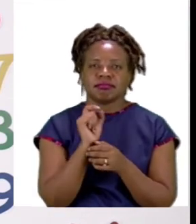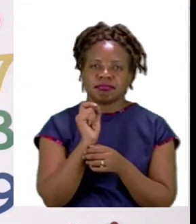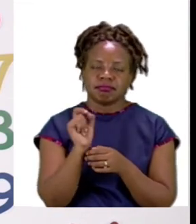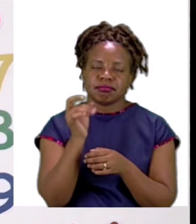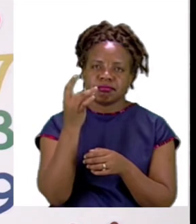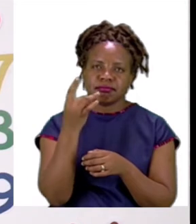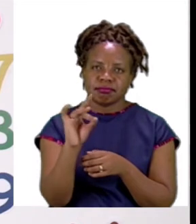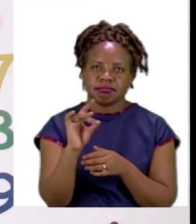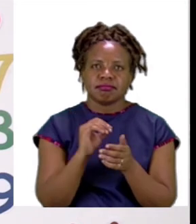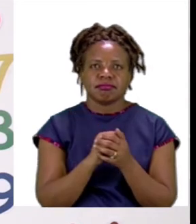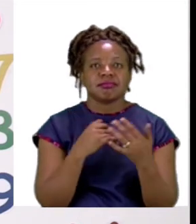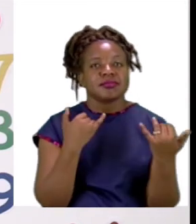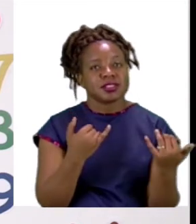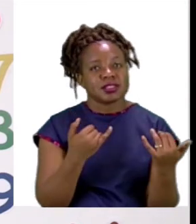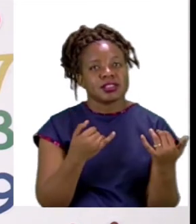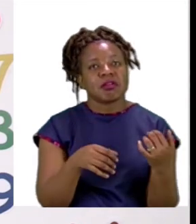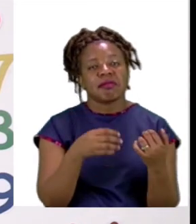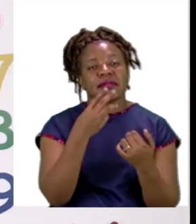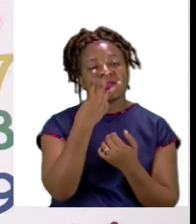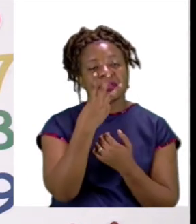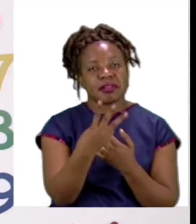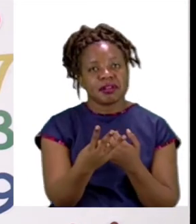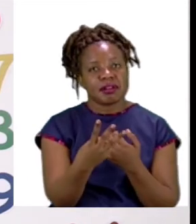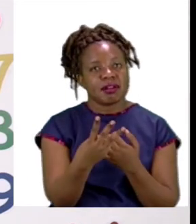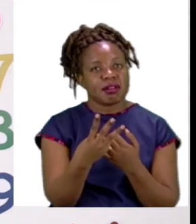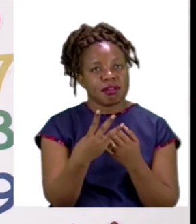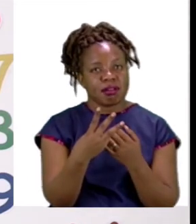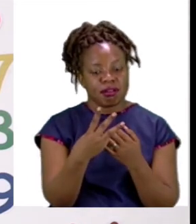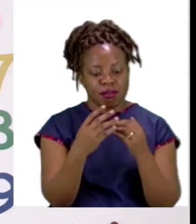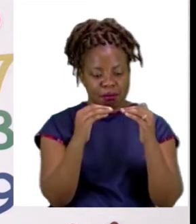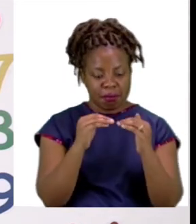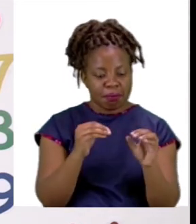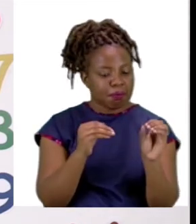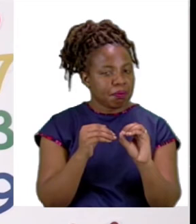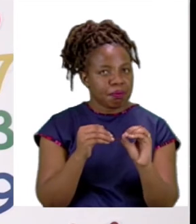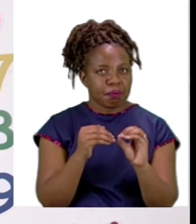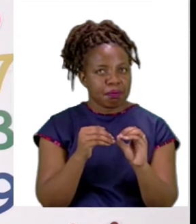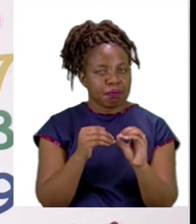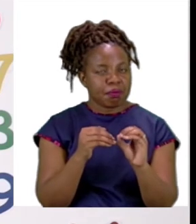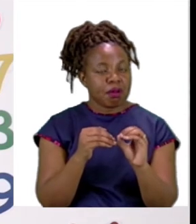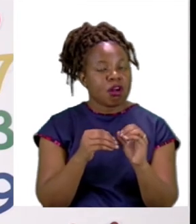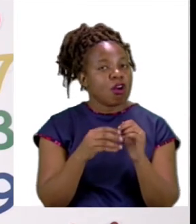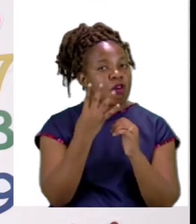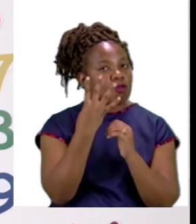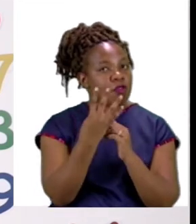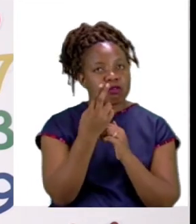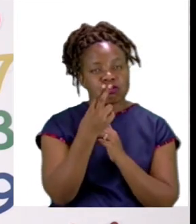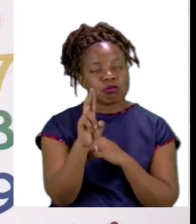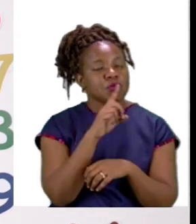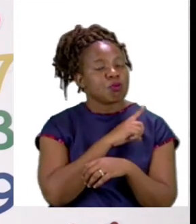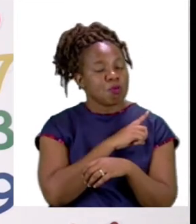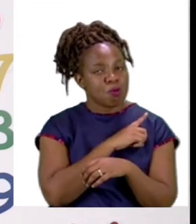everyone. And now we have our last one. It's no longer a 4 because